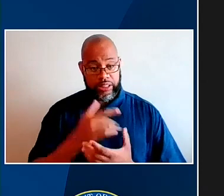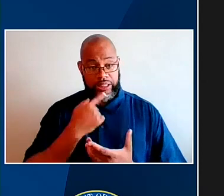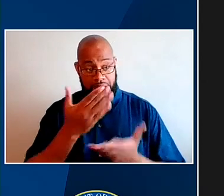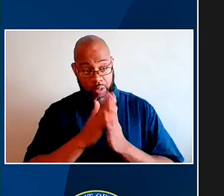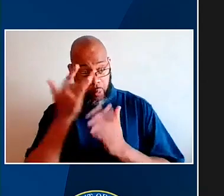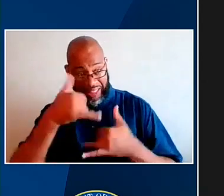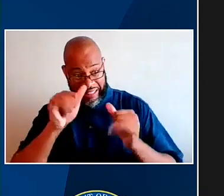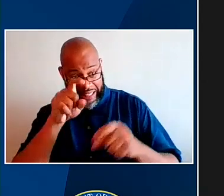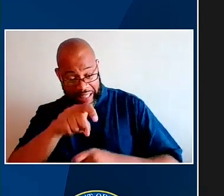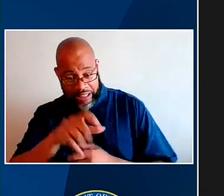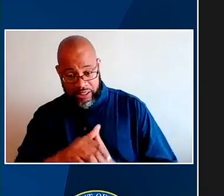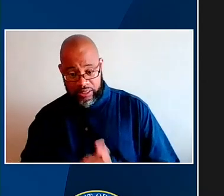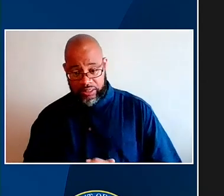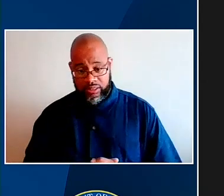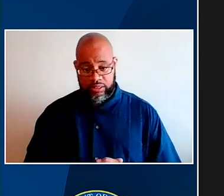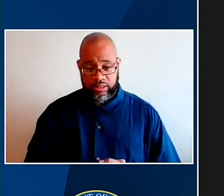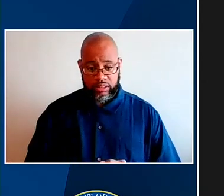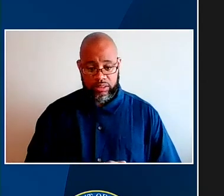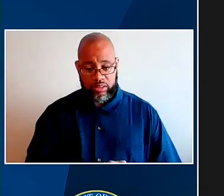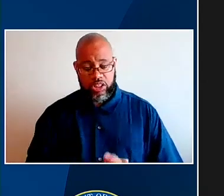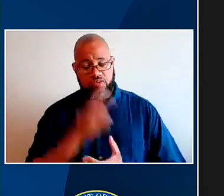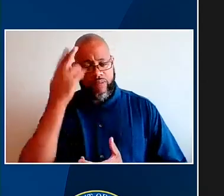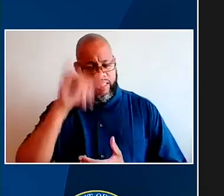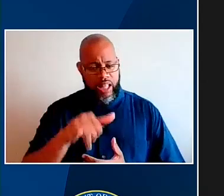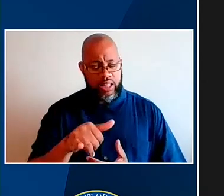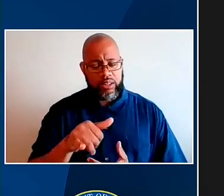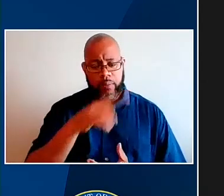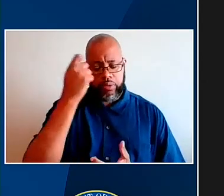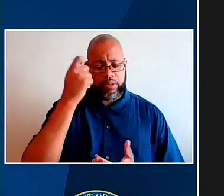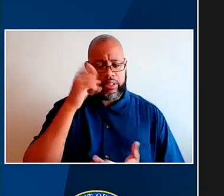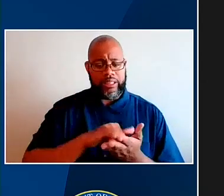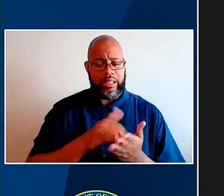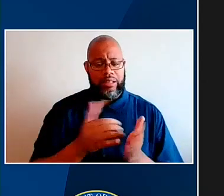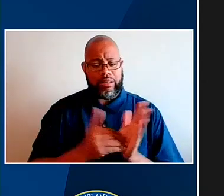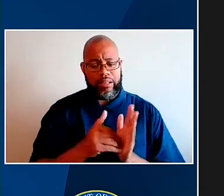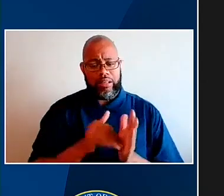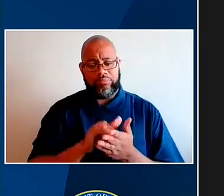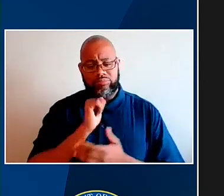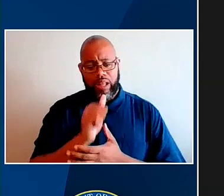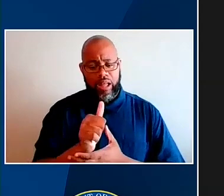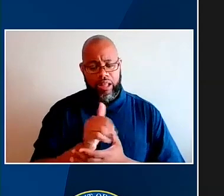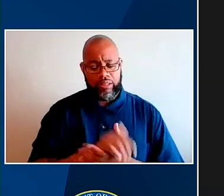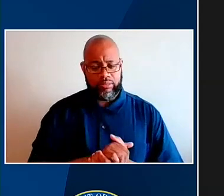Yeah. Well, the reason for this is, and I guess this is, and again,